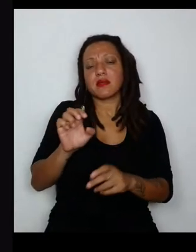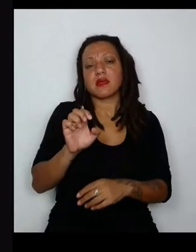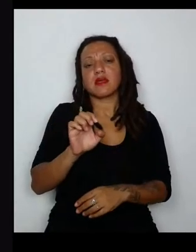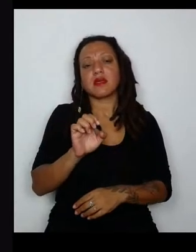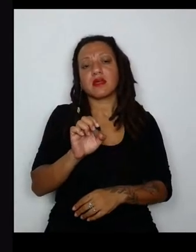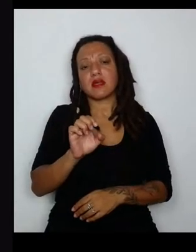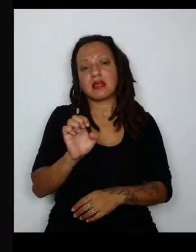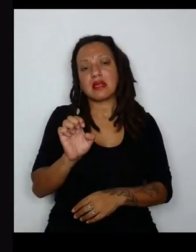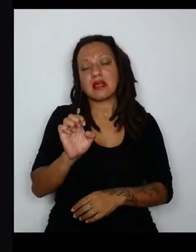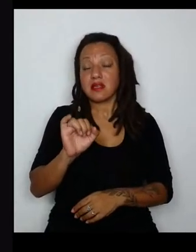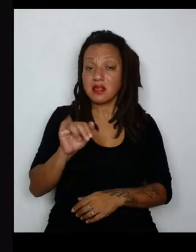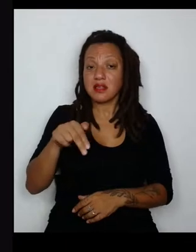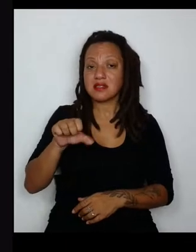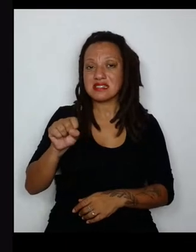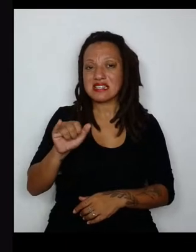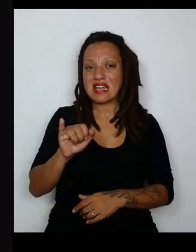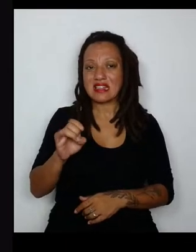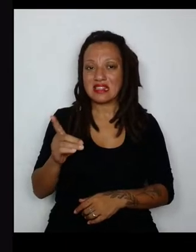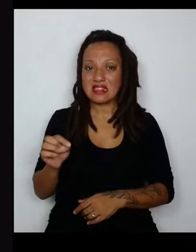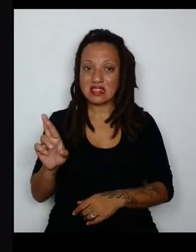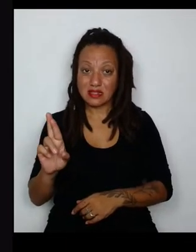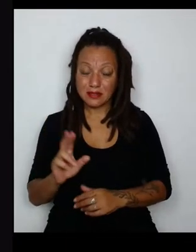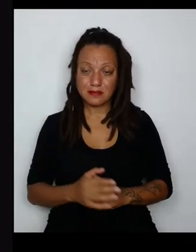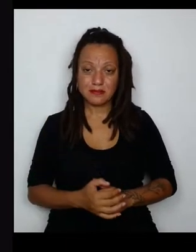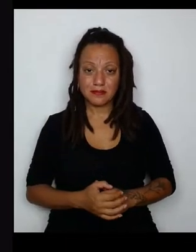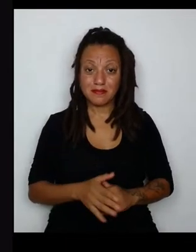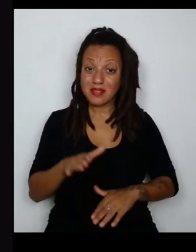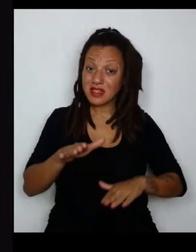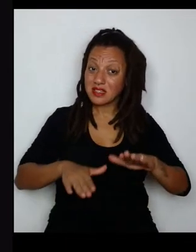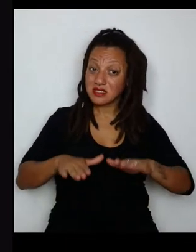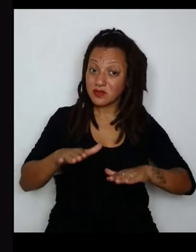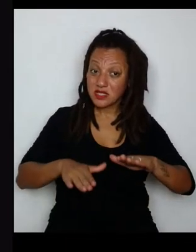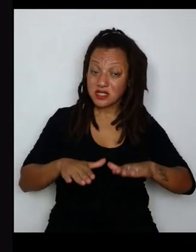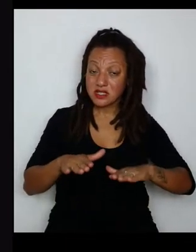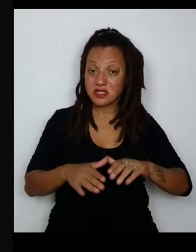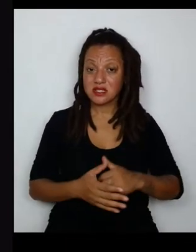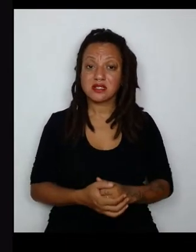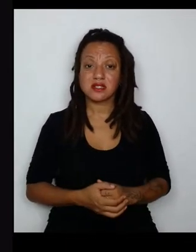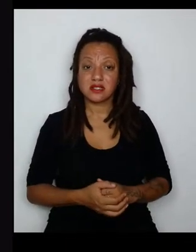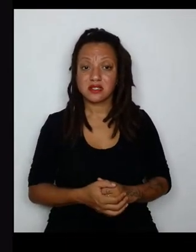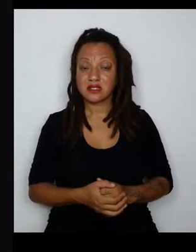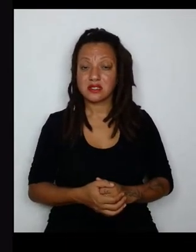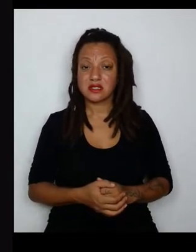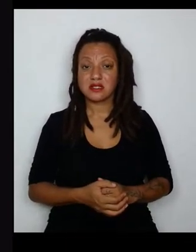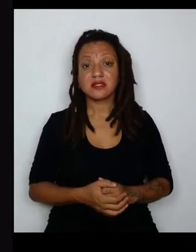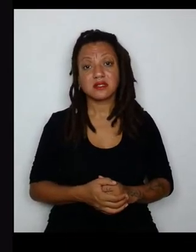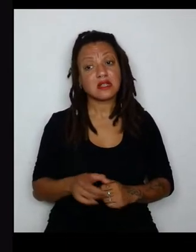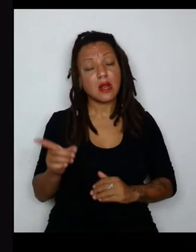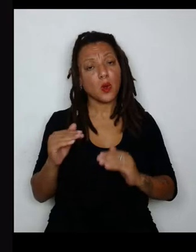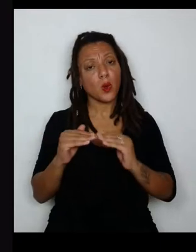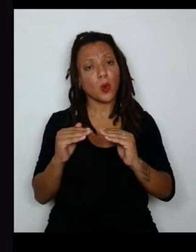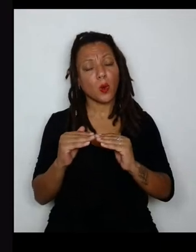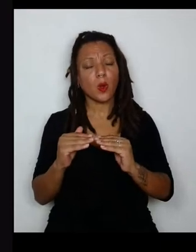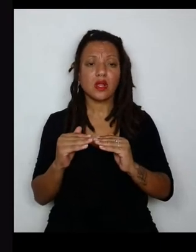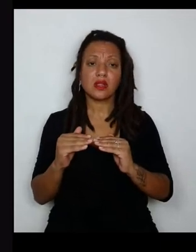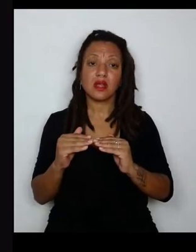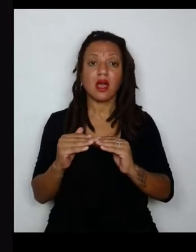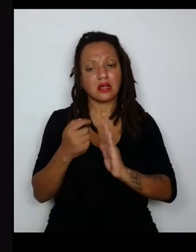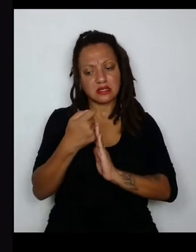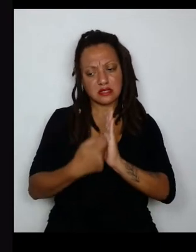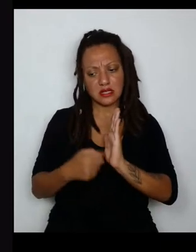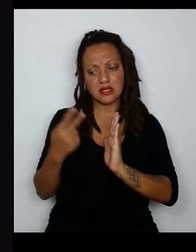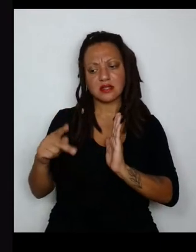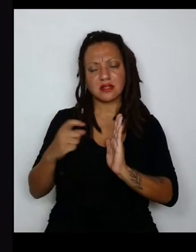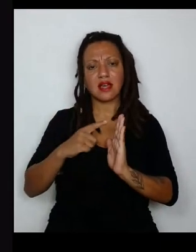much certainly his writing is fraught with ambivalence about his situation grandiosity